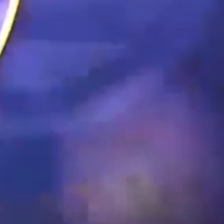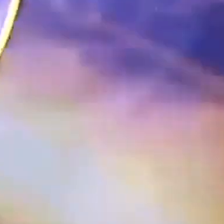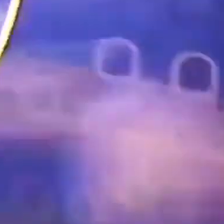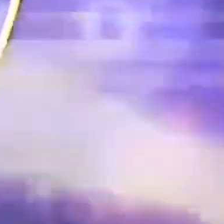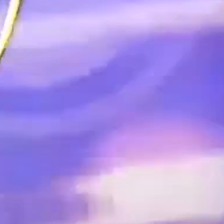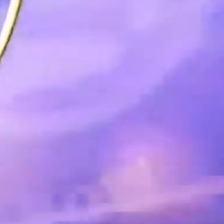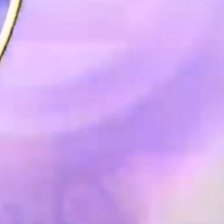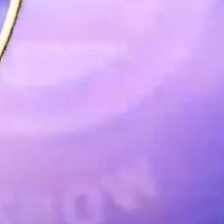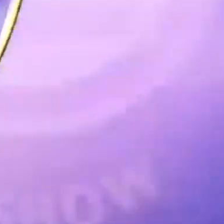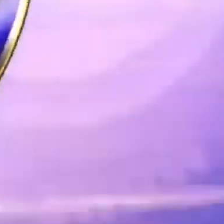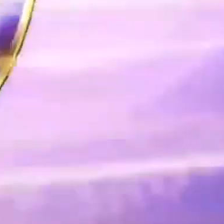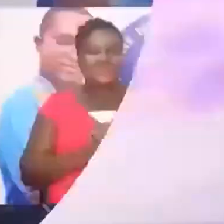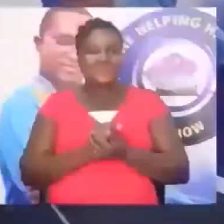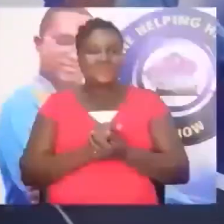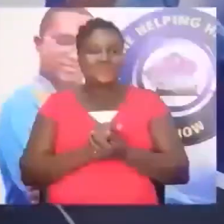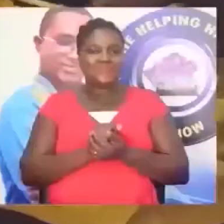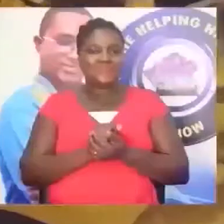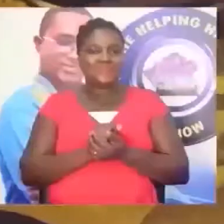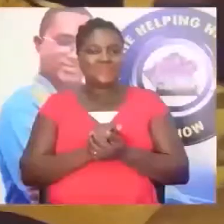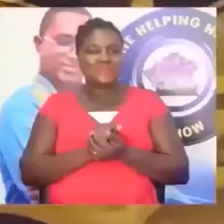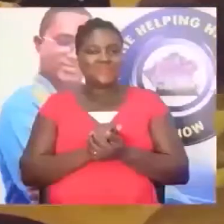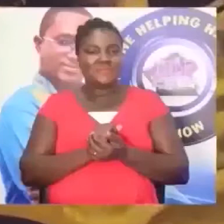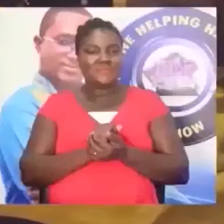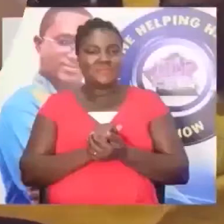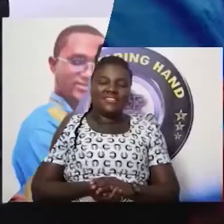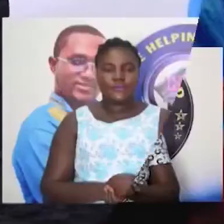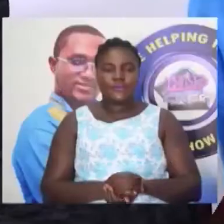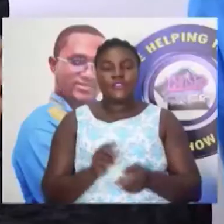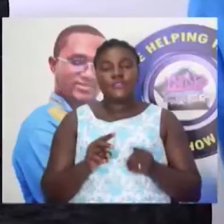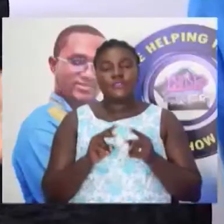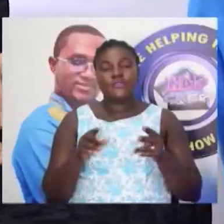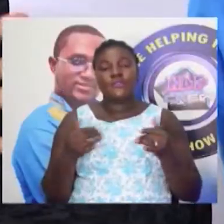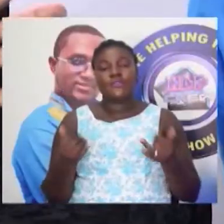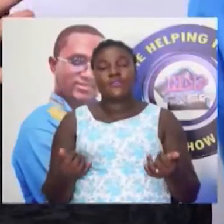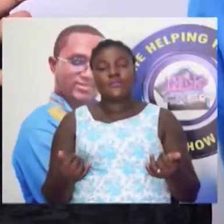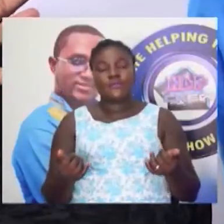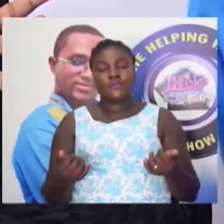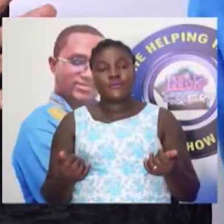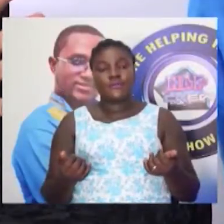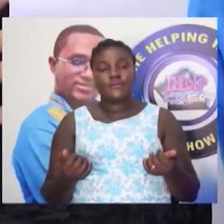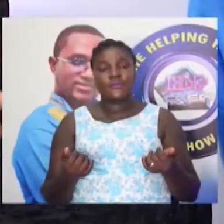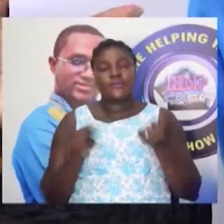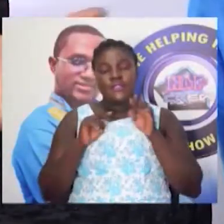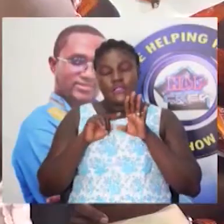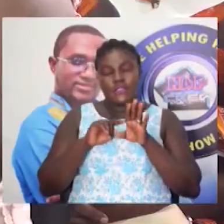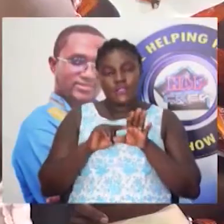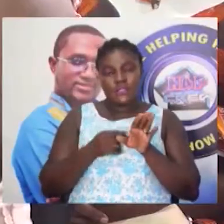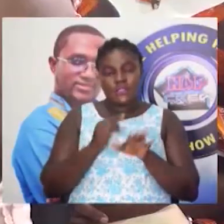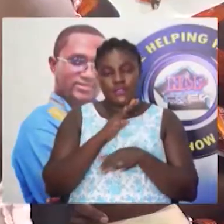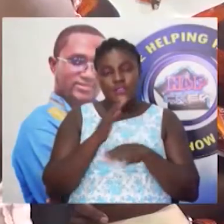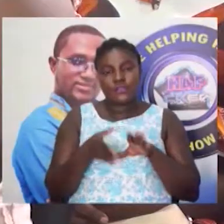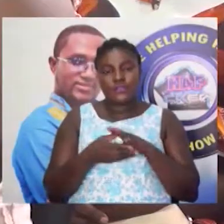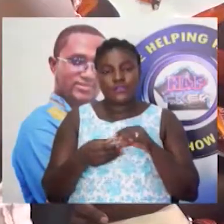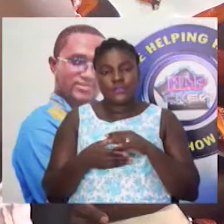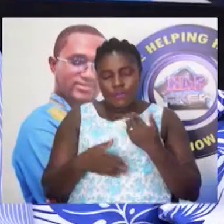Helping Hand TV Show with Bishop Dr. Charles C. Hackman. Thank you so much. So, Bismarck, let's go to the very beginning. Let's